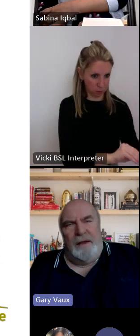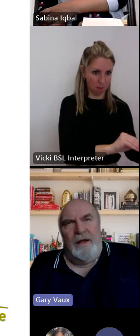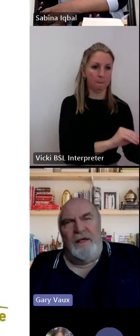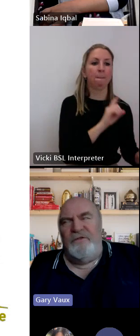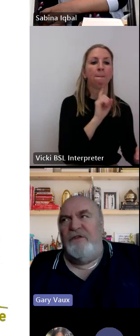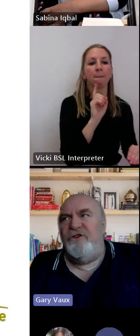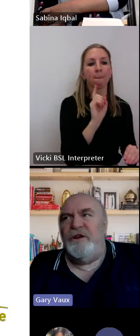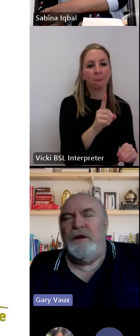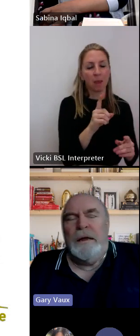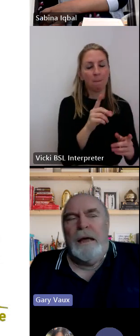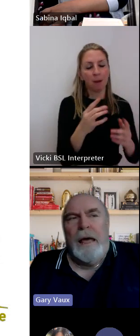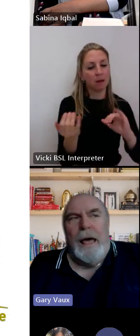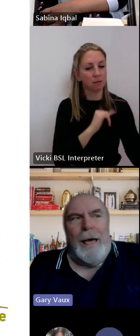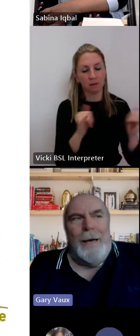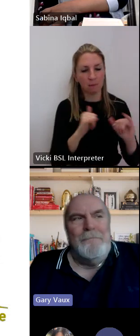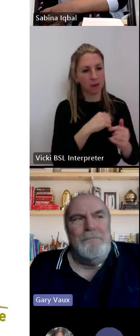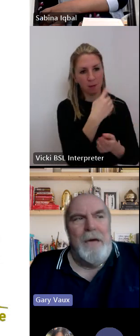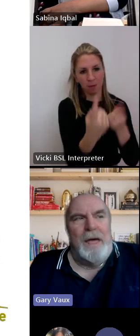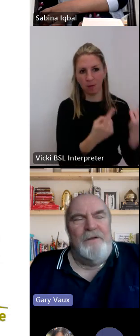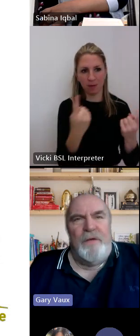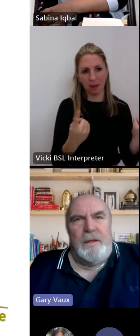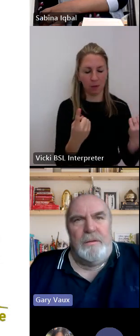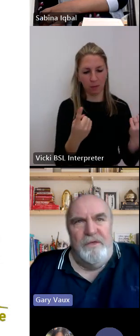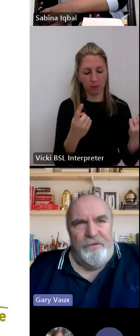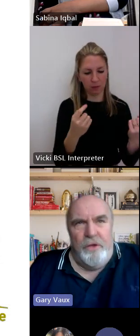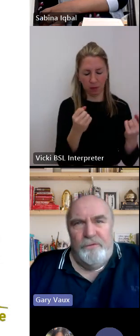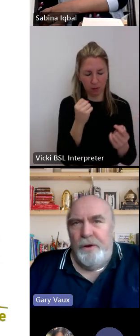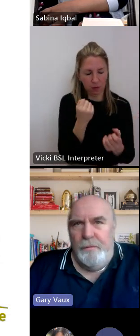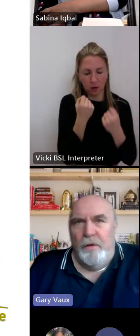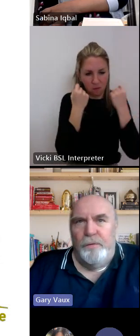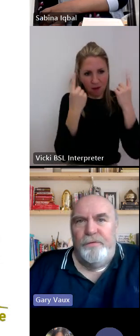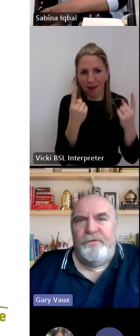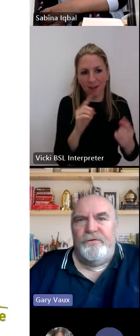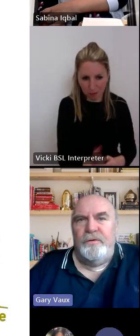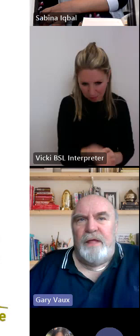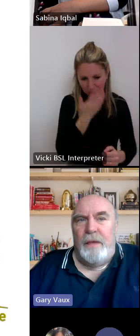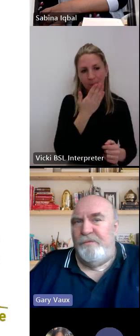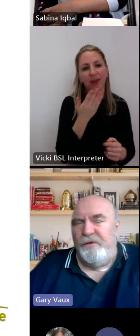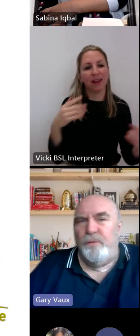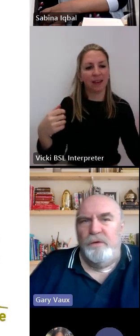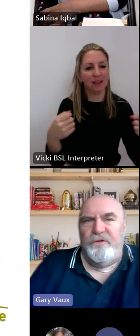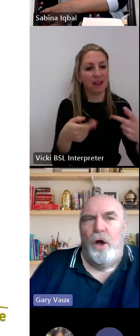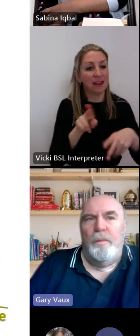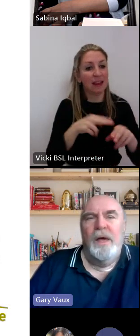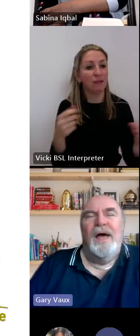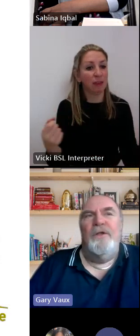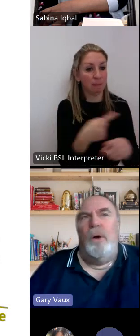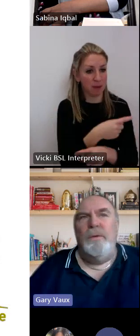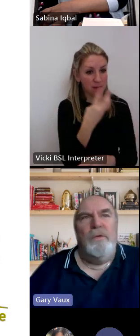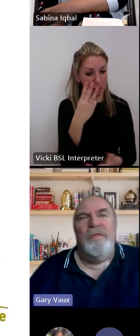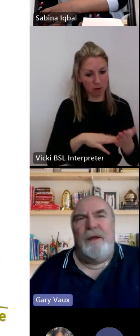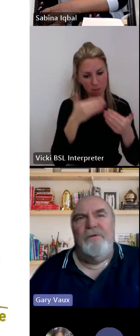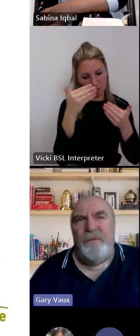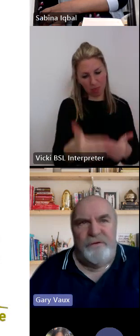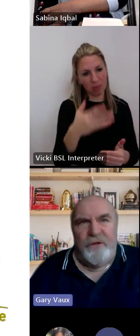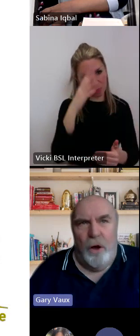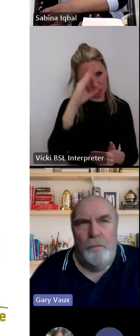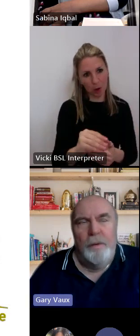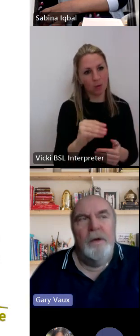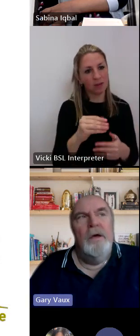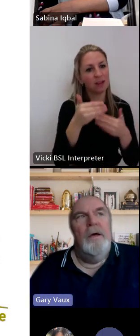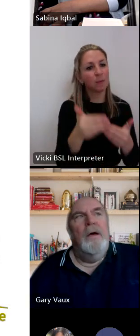for getting an extension. And if they miss those 3 months, their benefits will stop. And not only will their